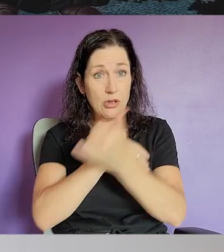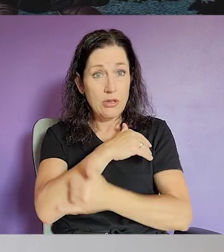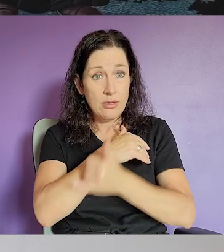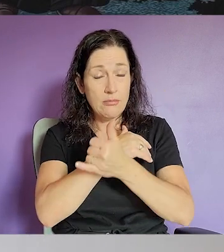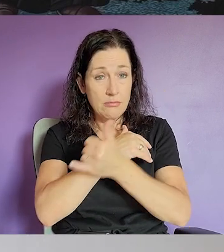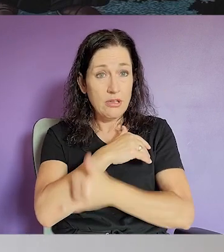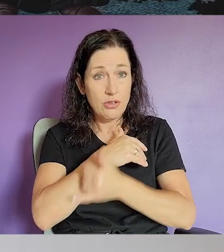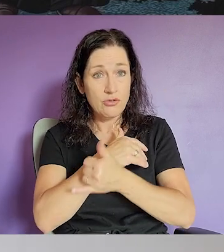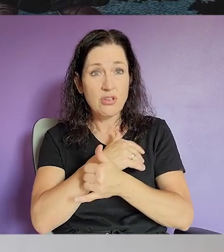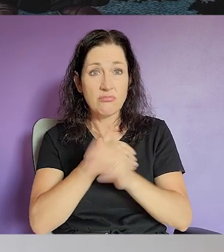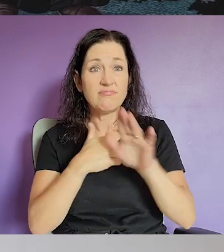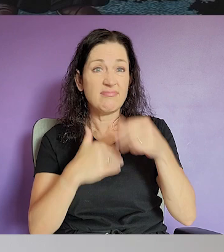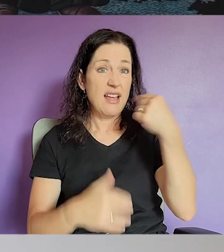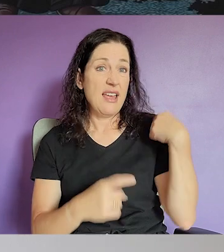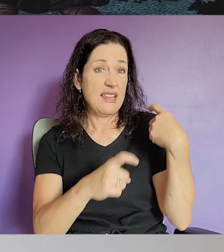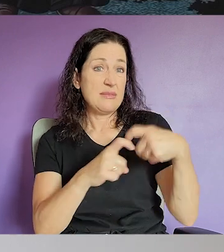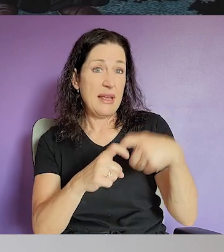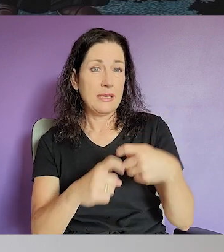Different,